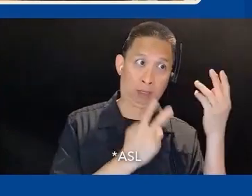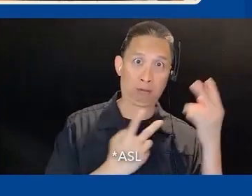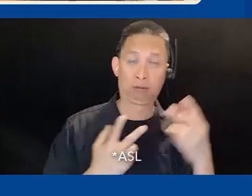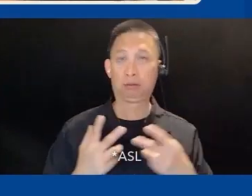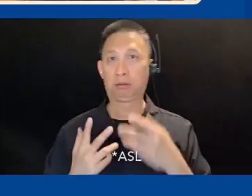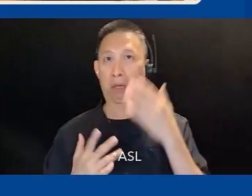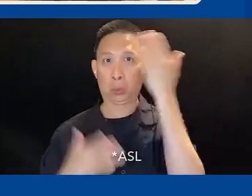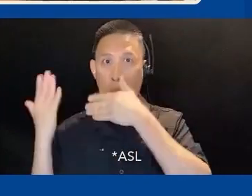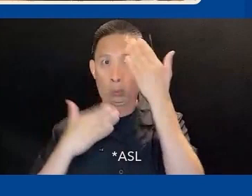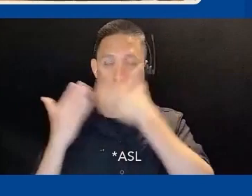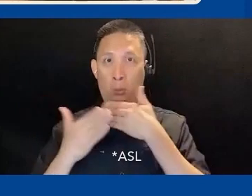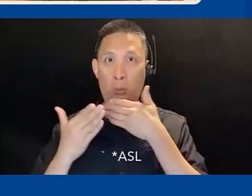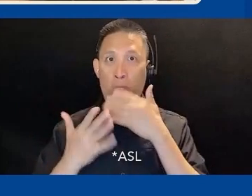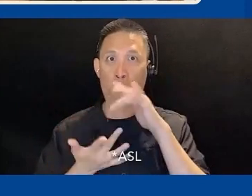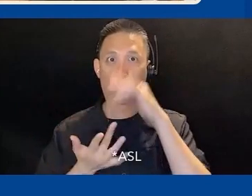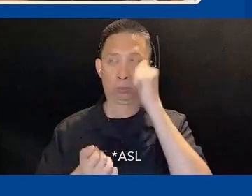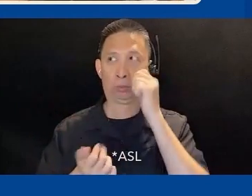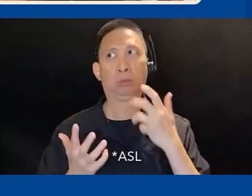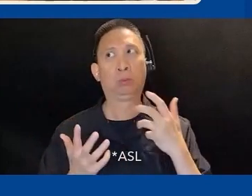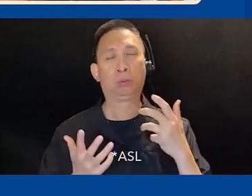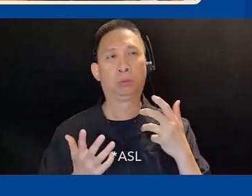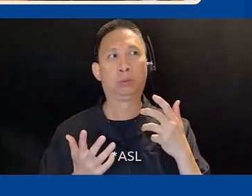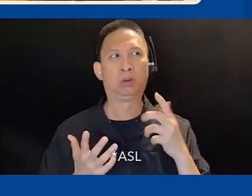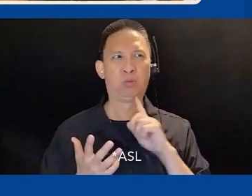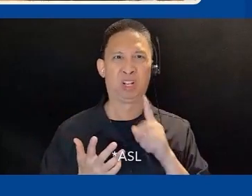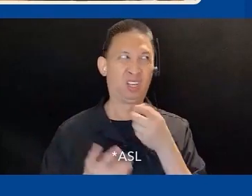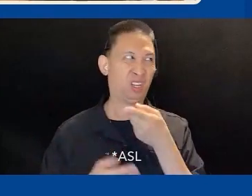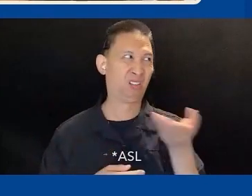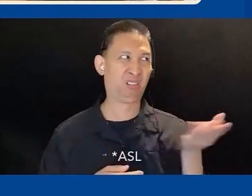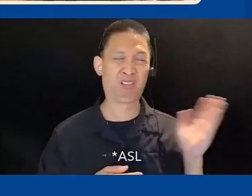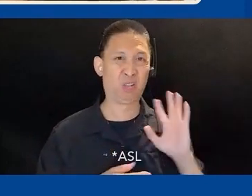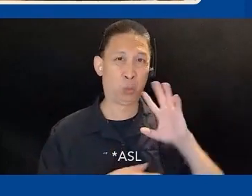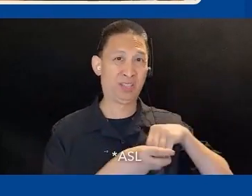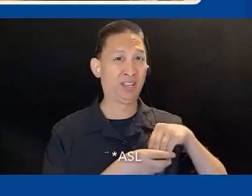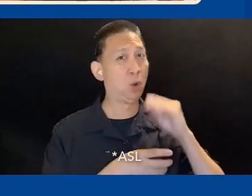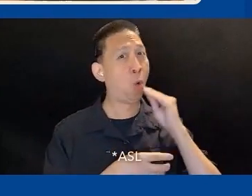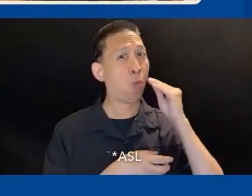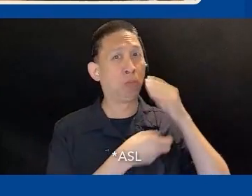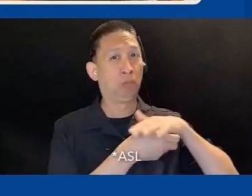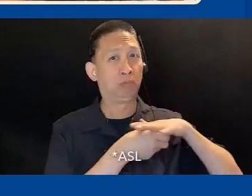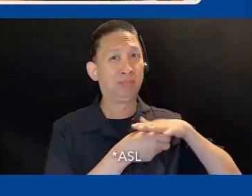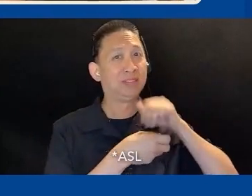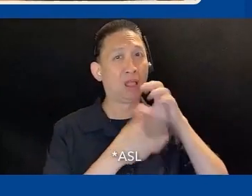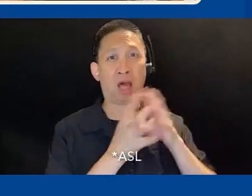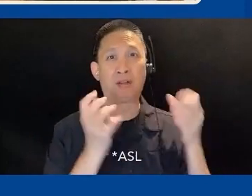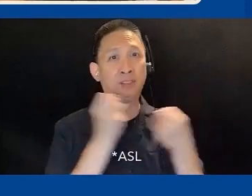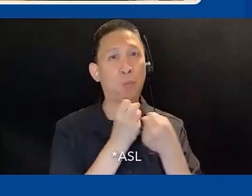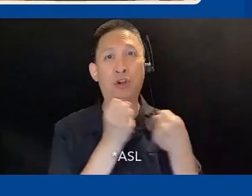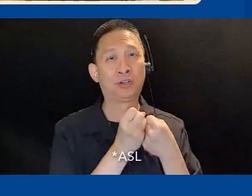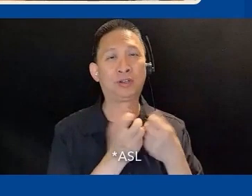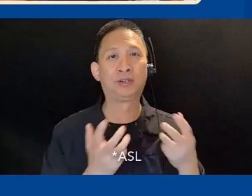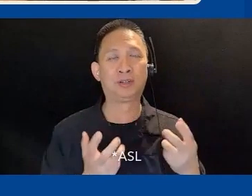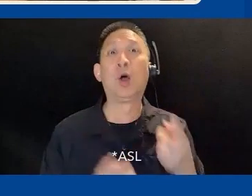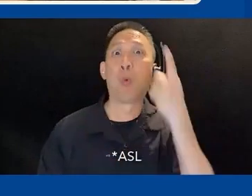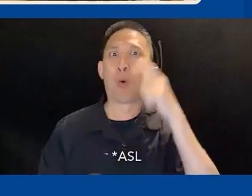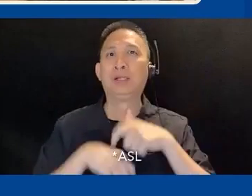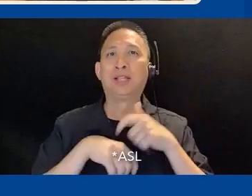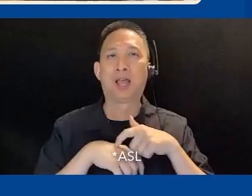There's just not a lot of support for Muslim filmmakers. And I was invited to a mosque